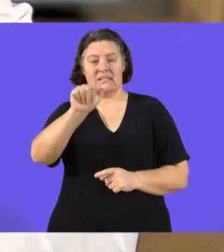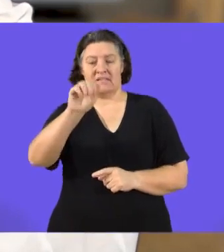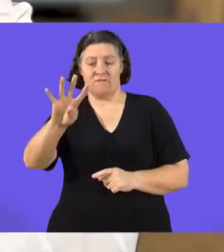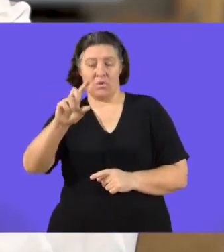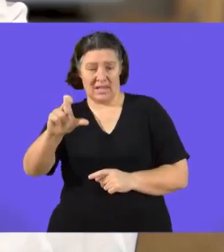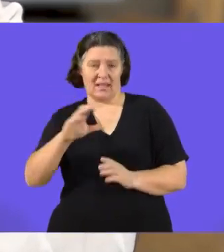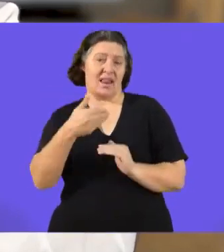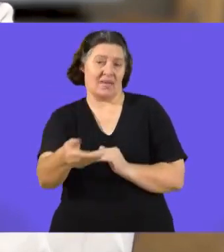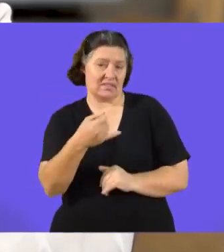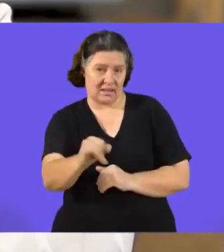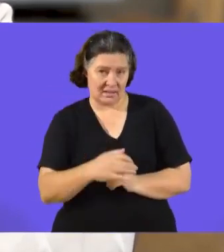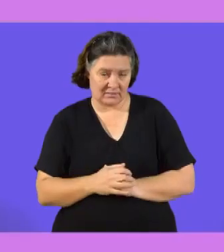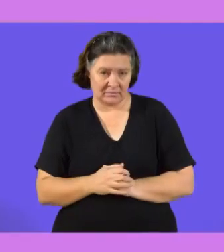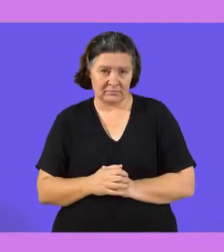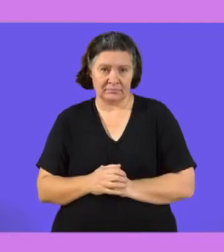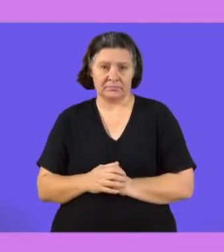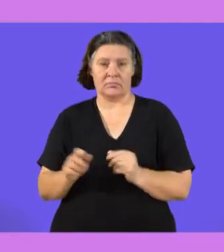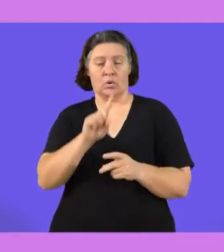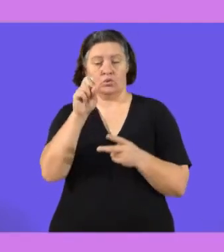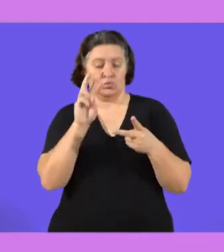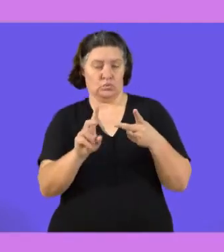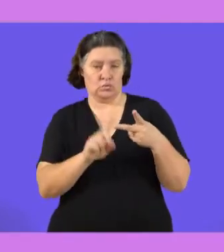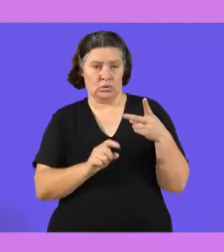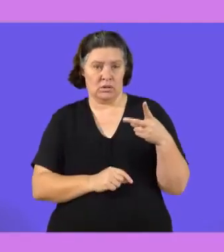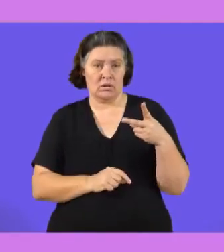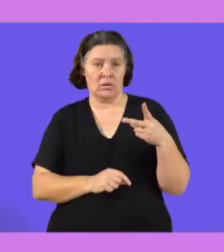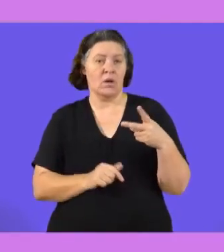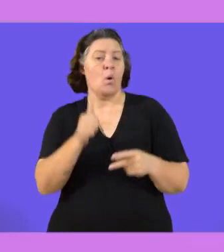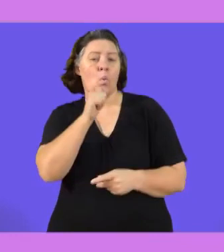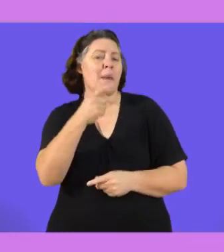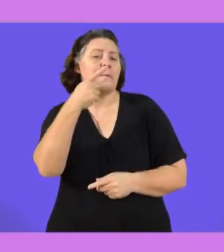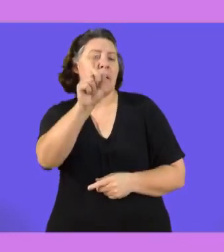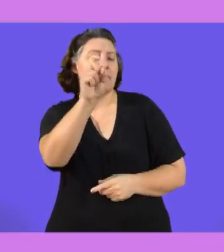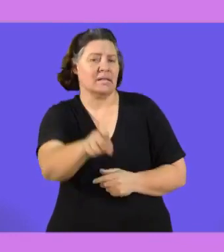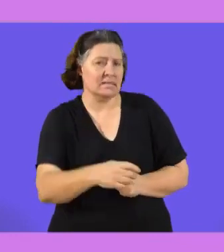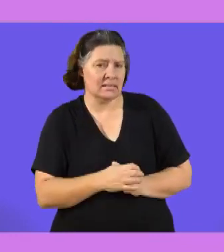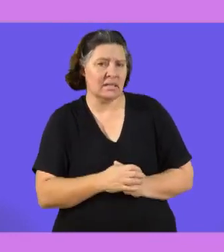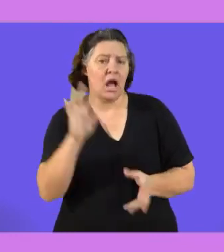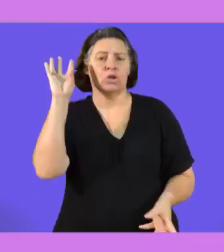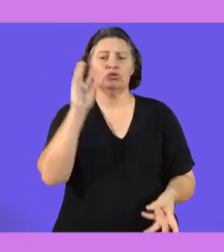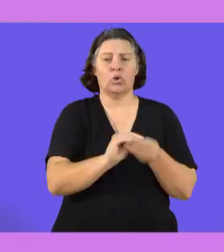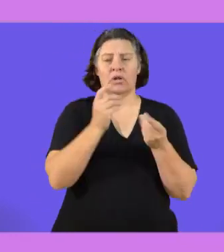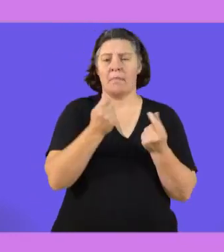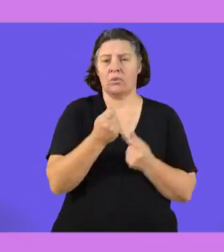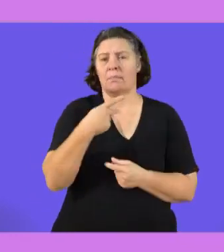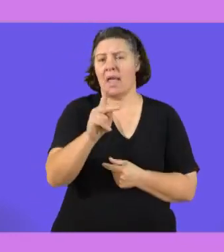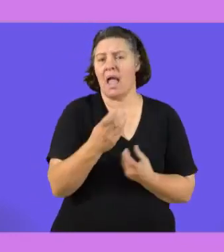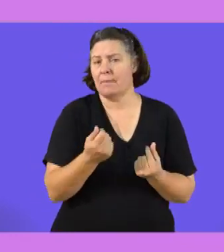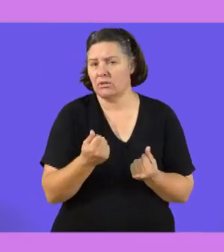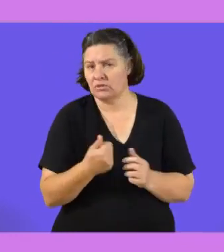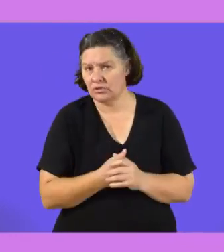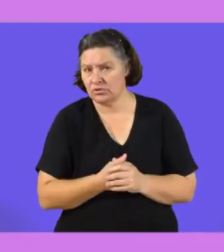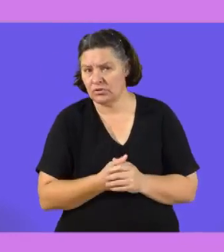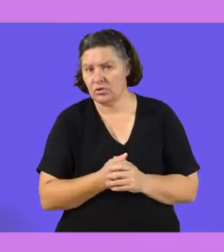you. Question number 2. When is the payment due and what is the total amount to be paid? Here we can clearly